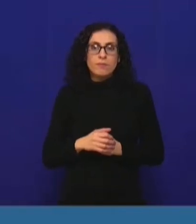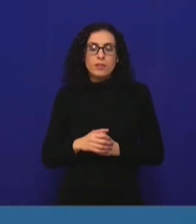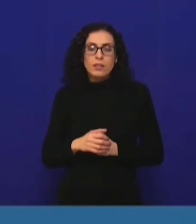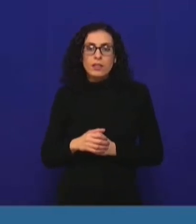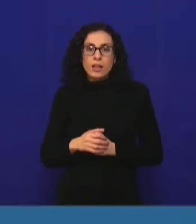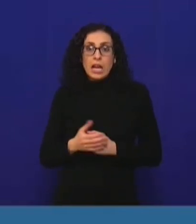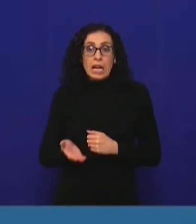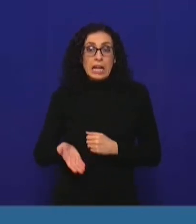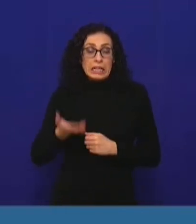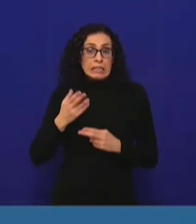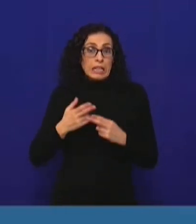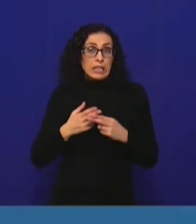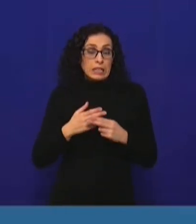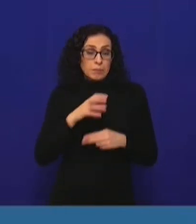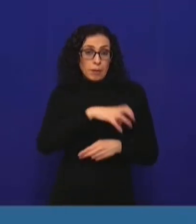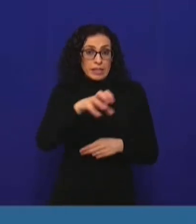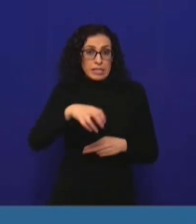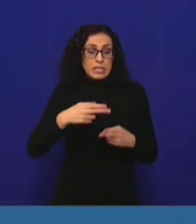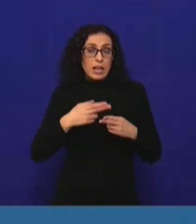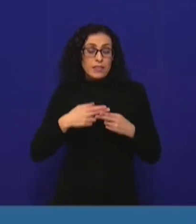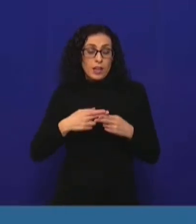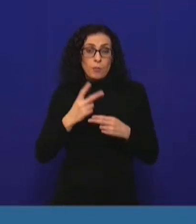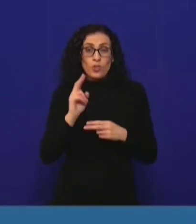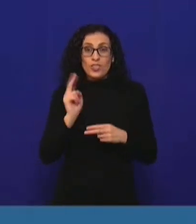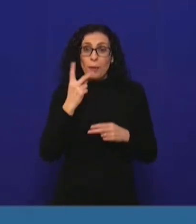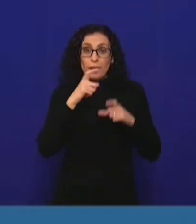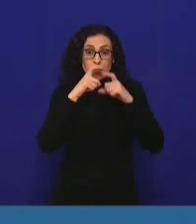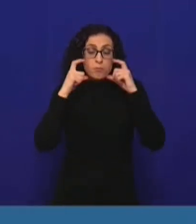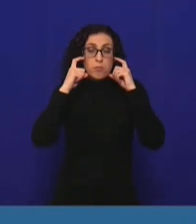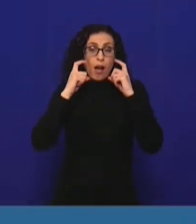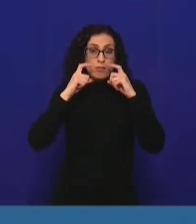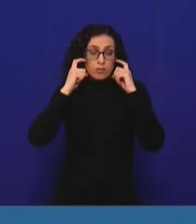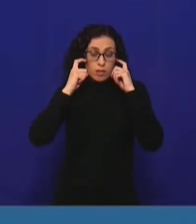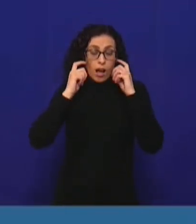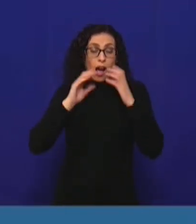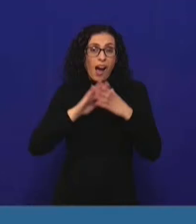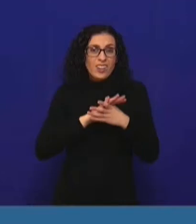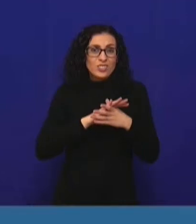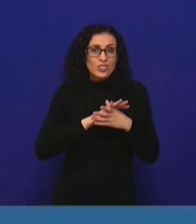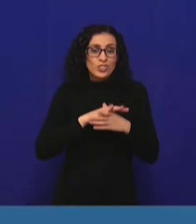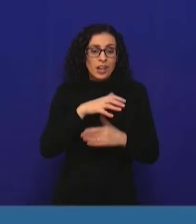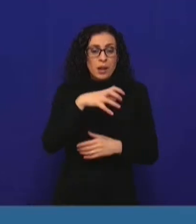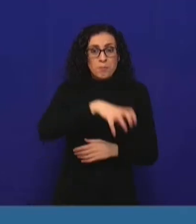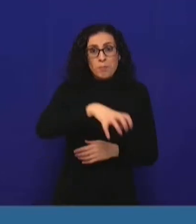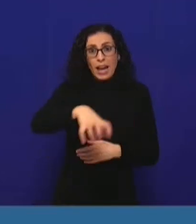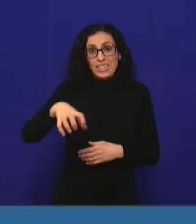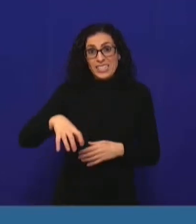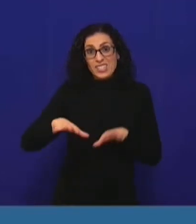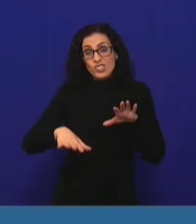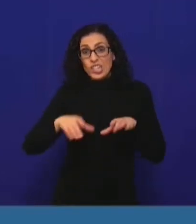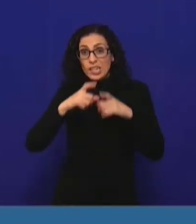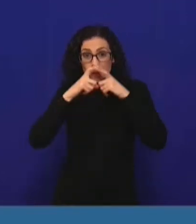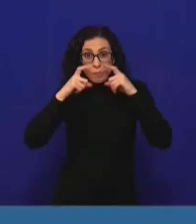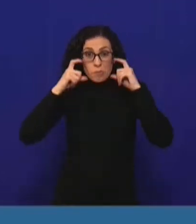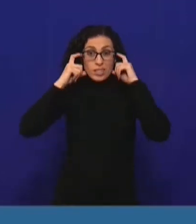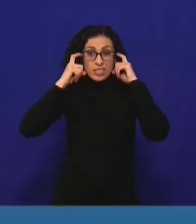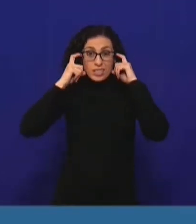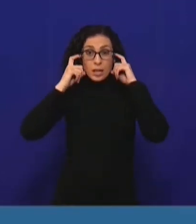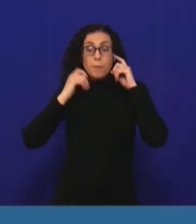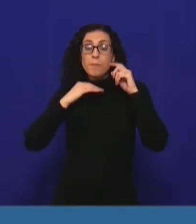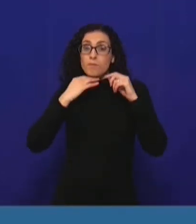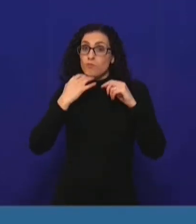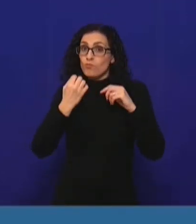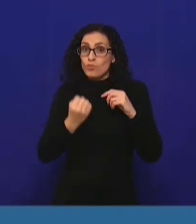qegħdin jużaw double masking qegħdin jaraw għaliex ċertu pajjiżi fejn ċertu maskli ma jkunux maskli